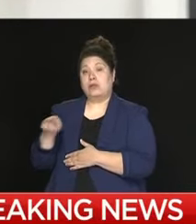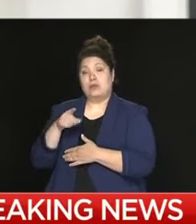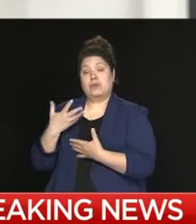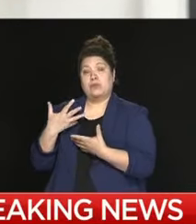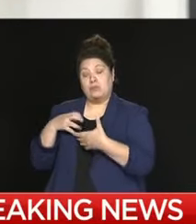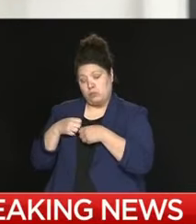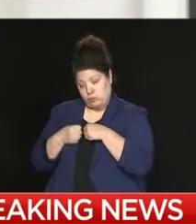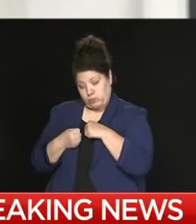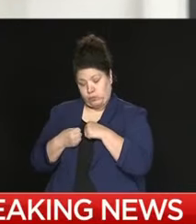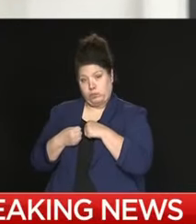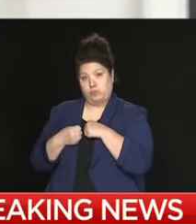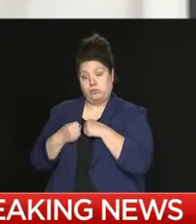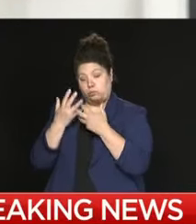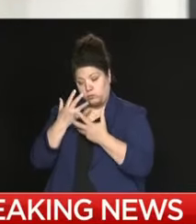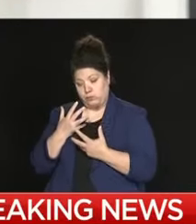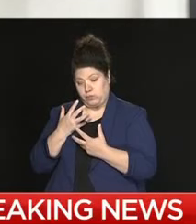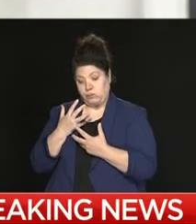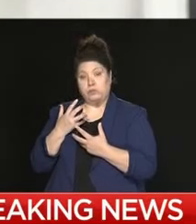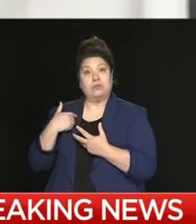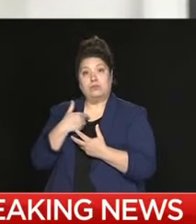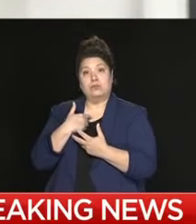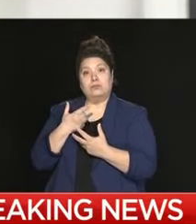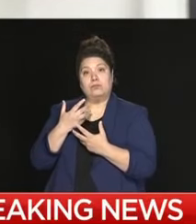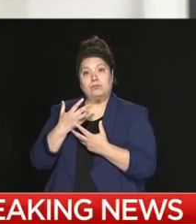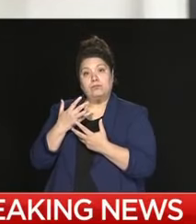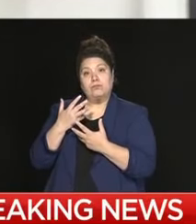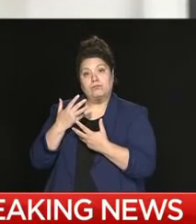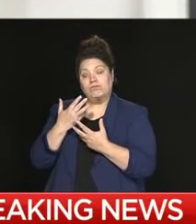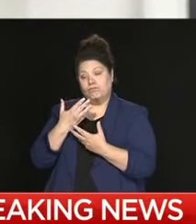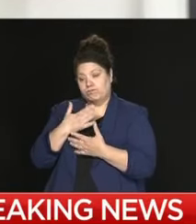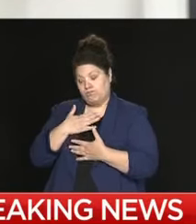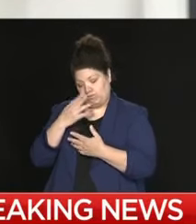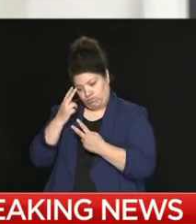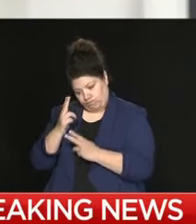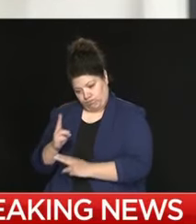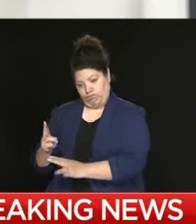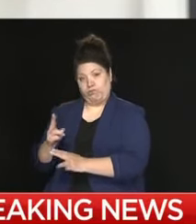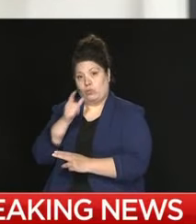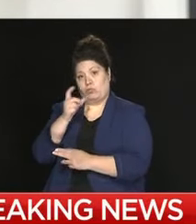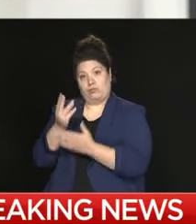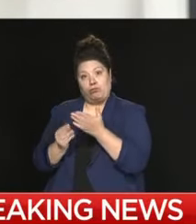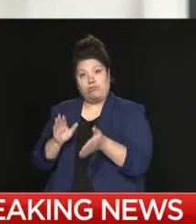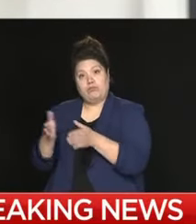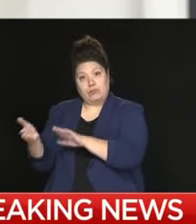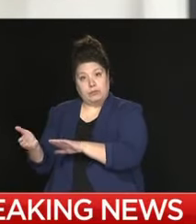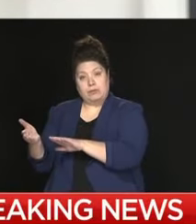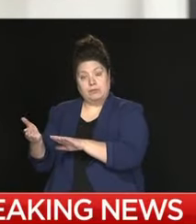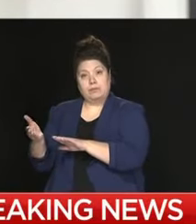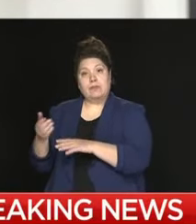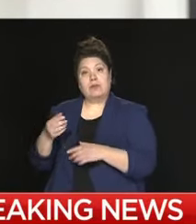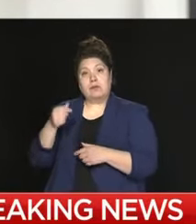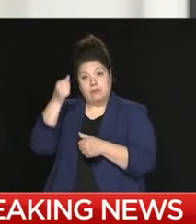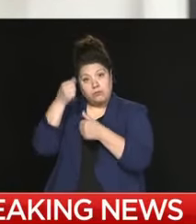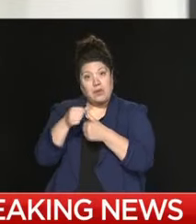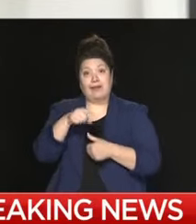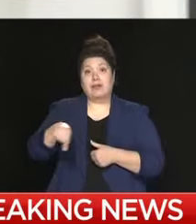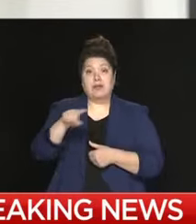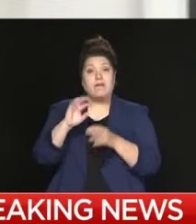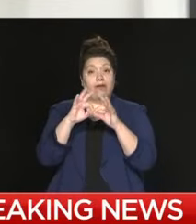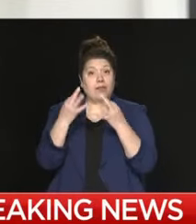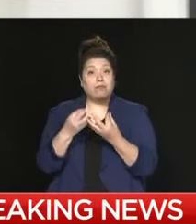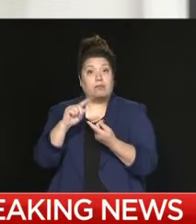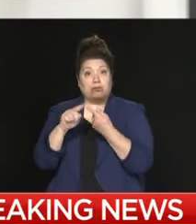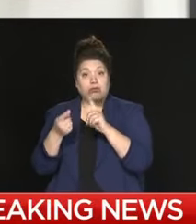loss. Let's celebrate the lives of those who left us too soon. Let us remember the families, friends, loved